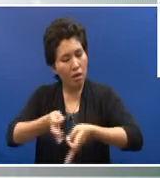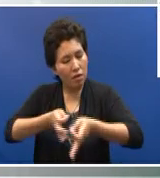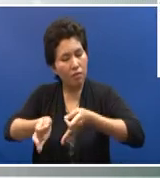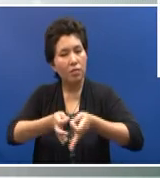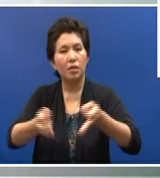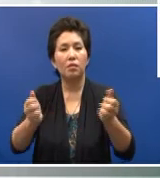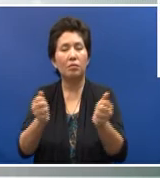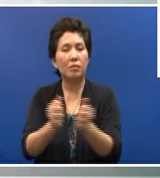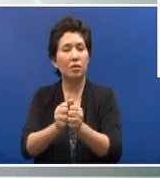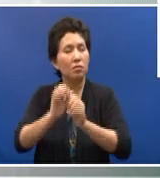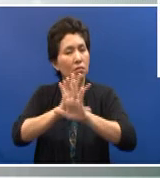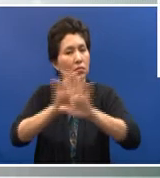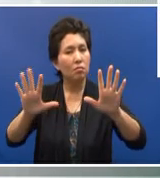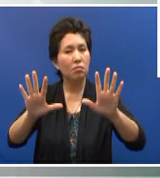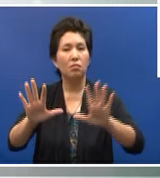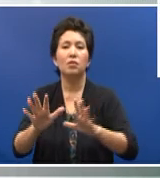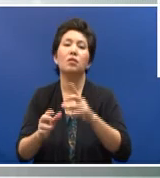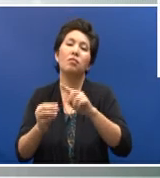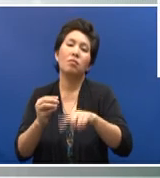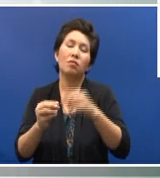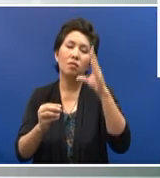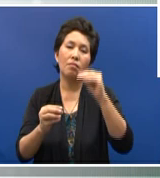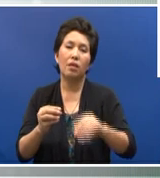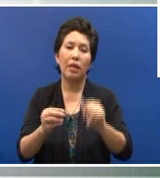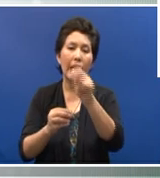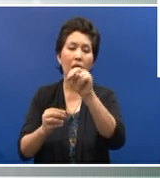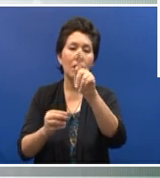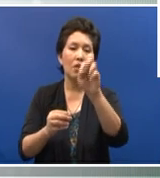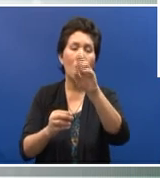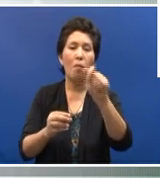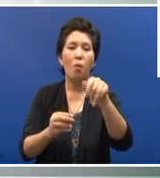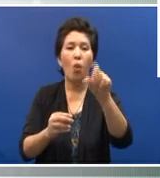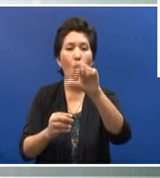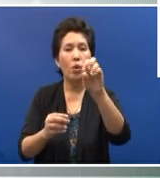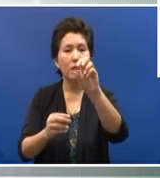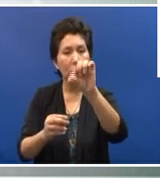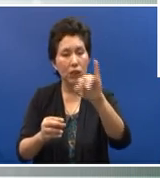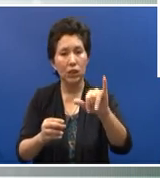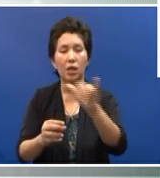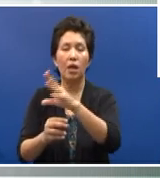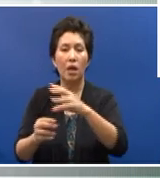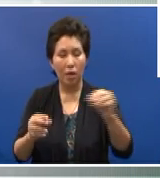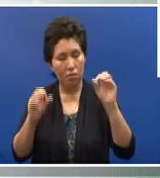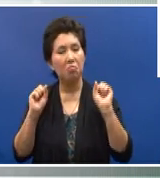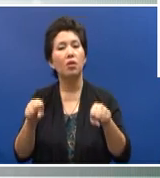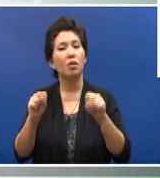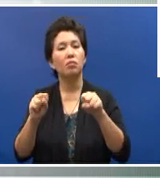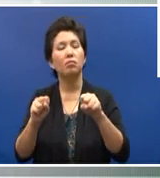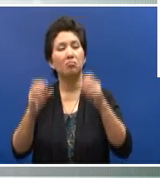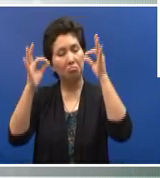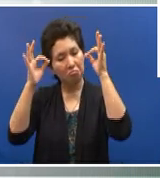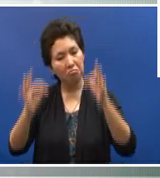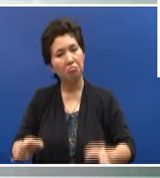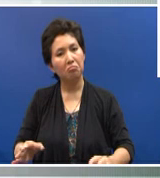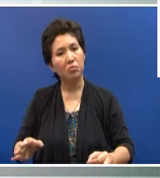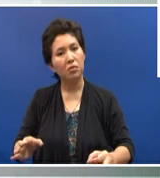relationship between men, ecology and technology, and then you need to be able to describe the